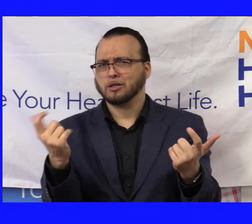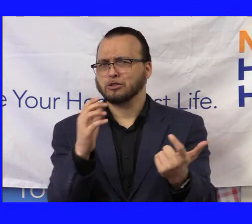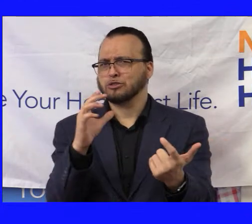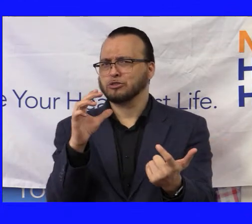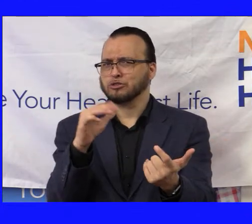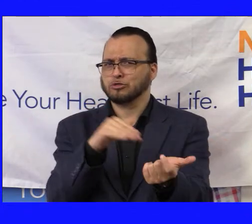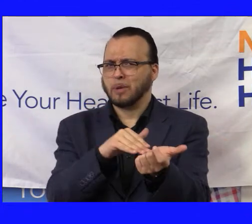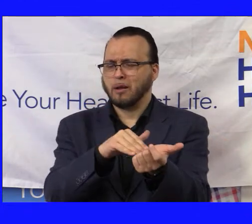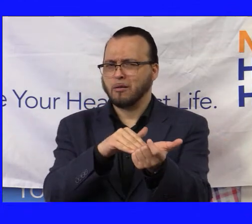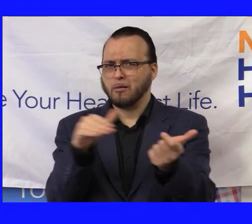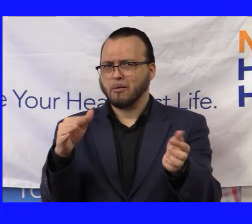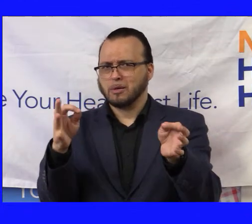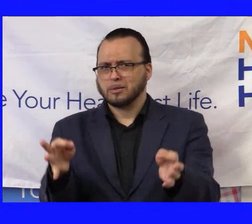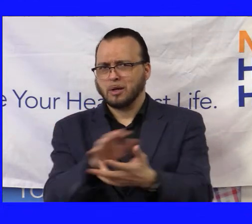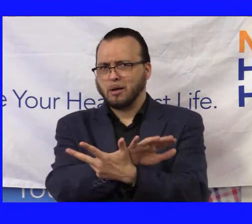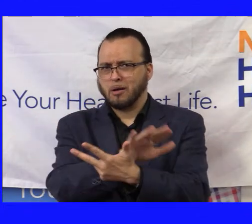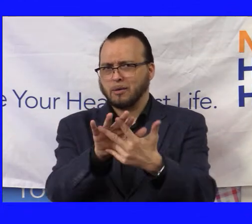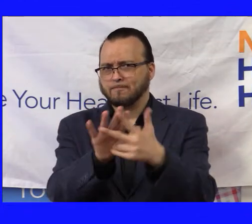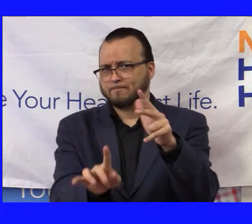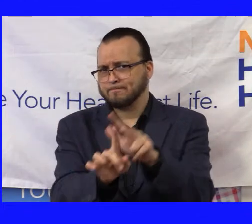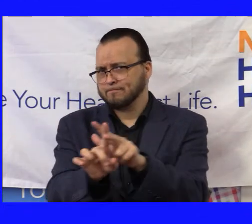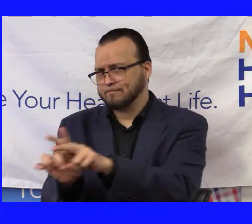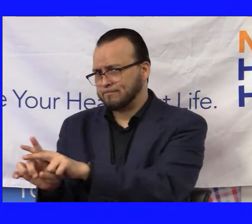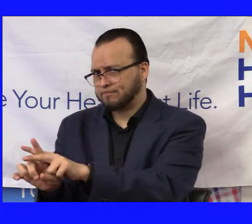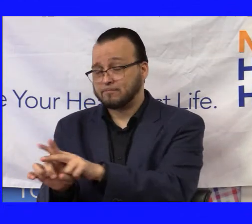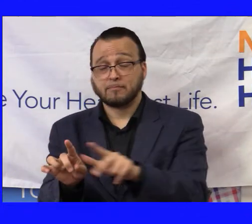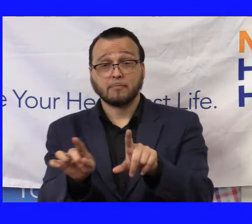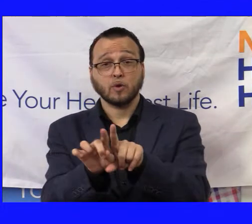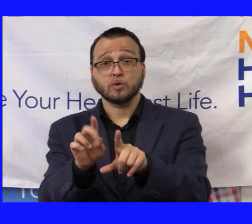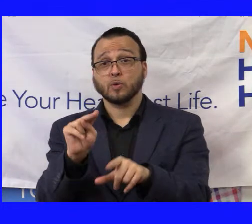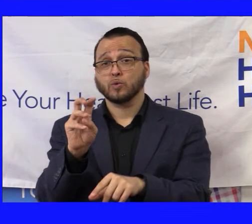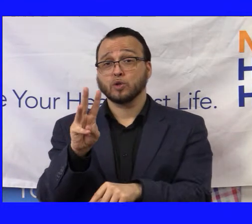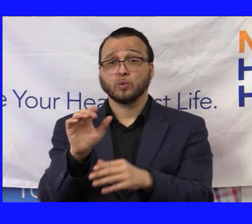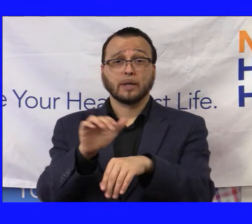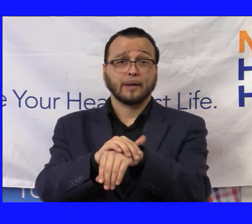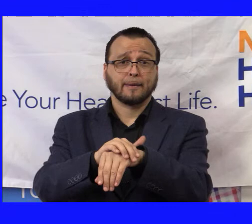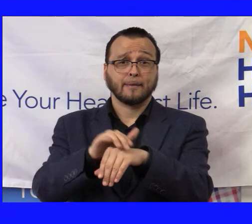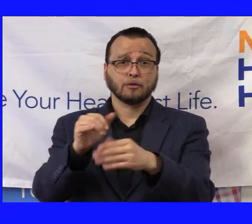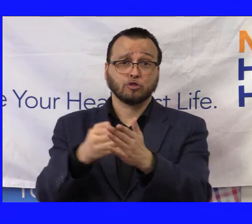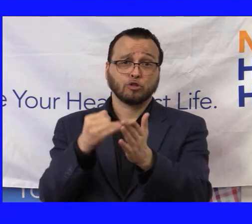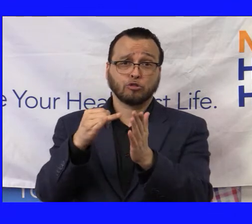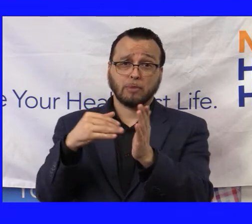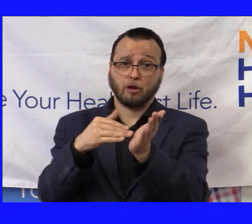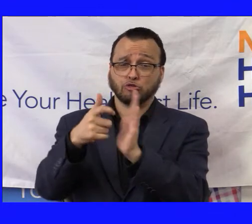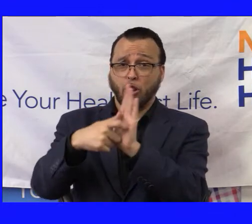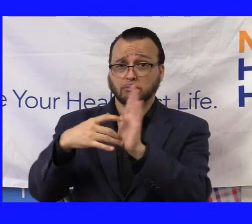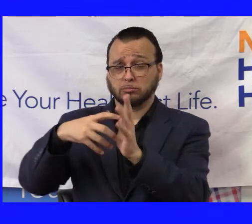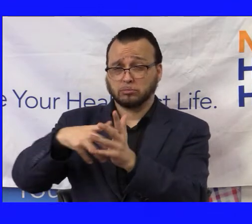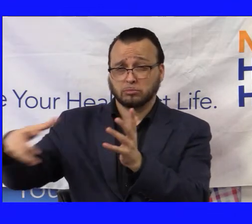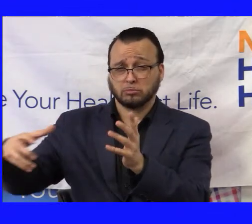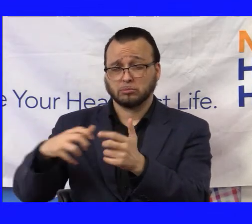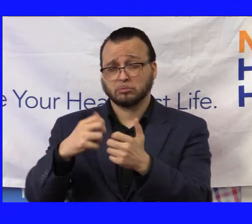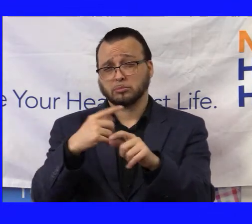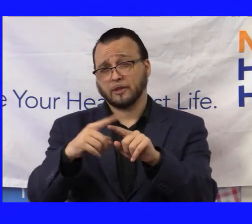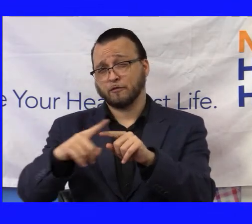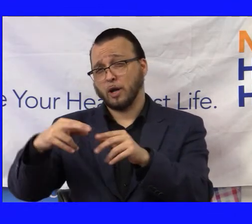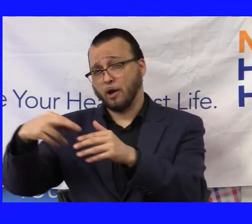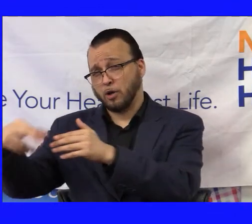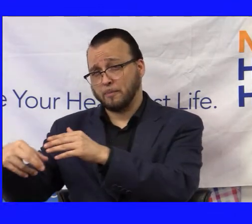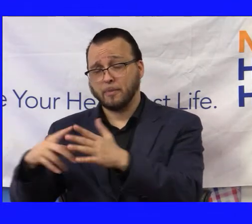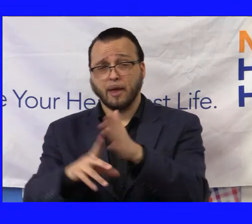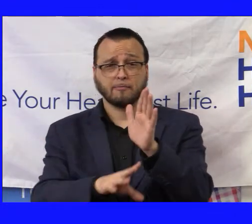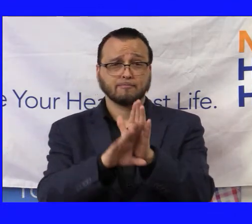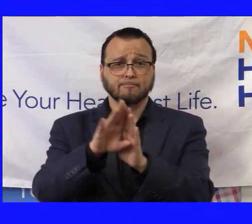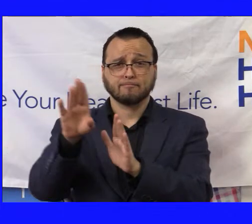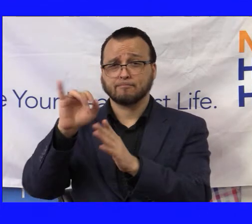surface, and this was also reported in the New England Journal of article that described the 13 clinical algorithms. So these were formulated in the late